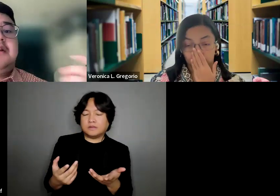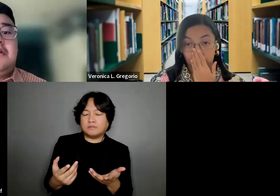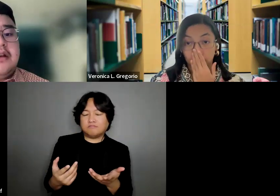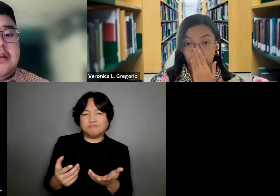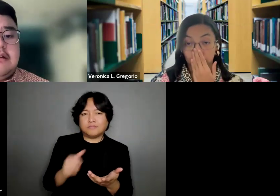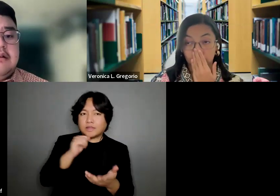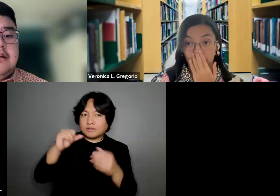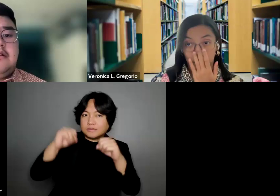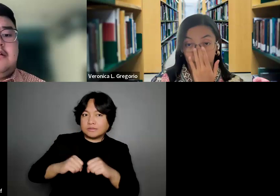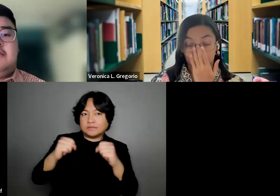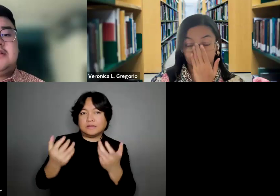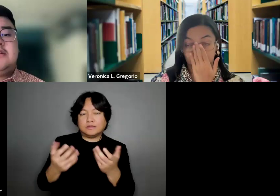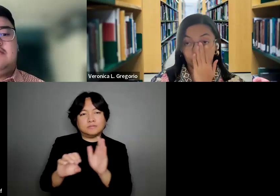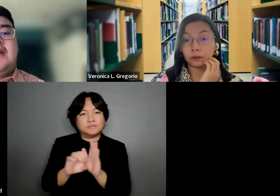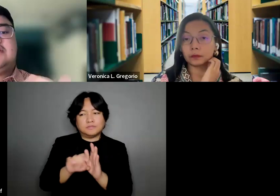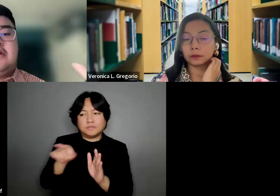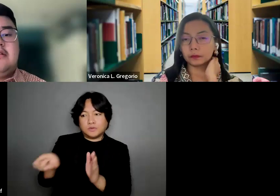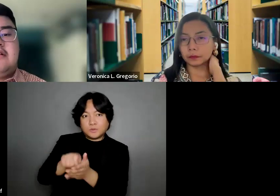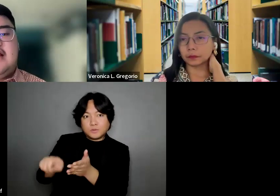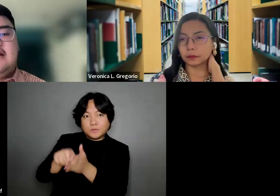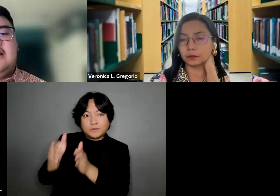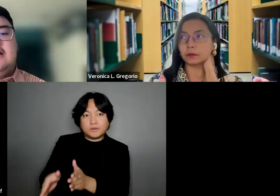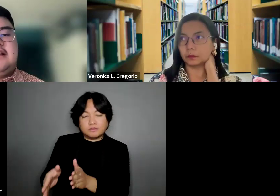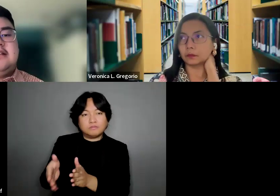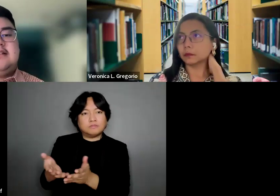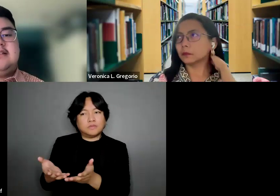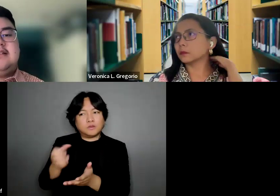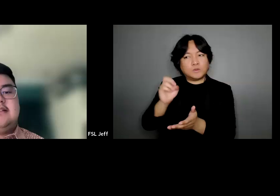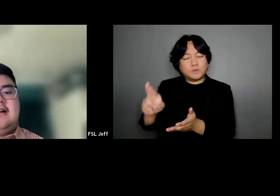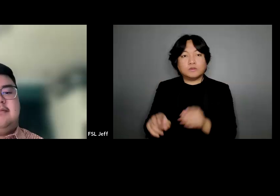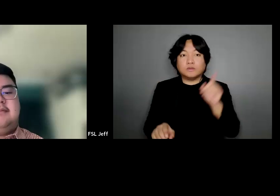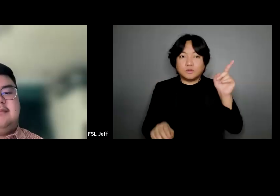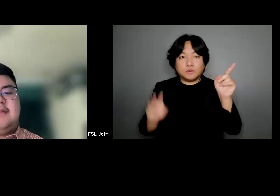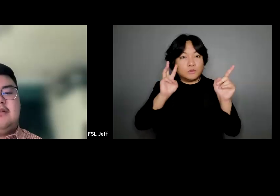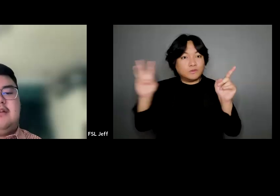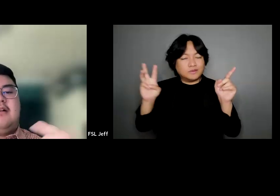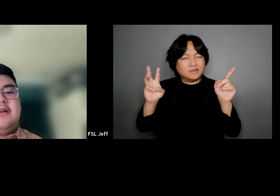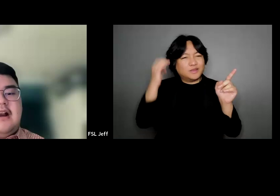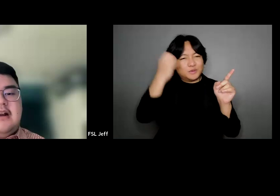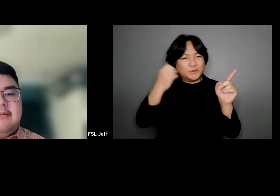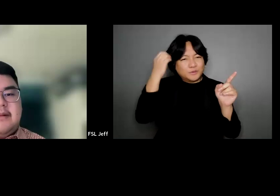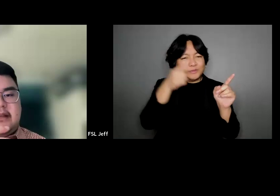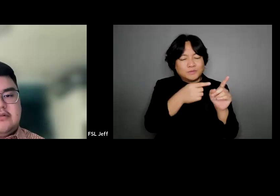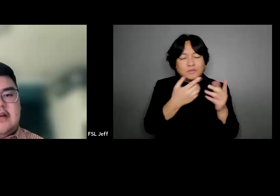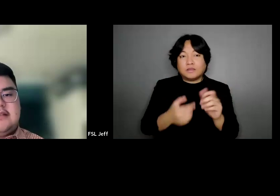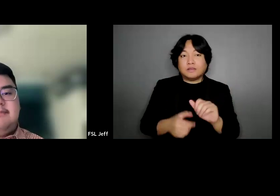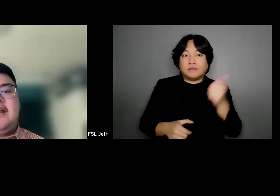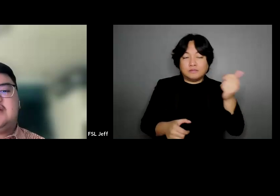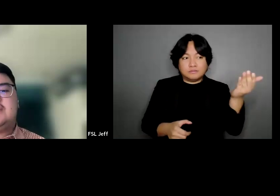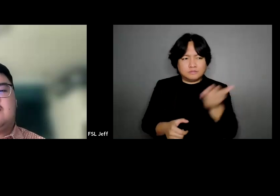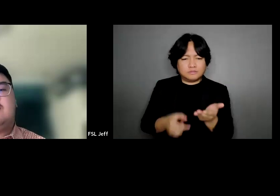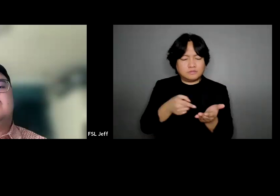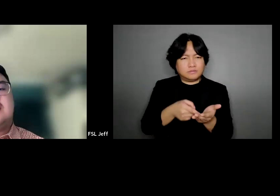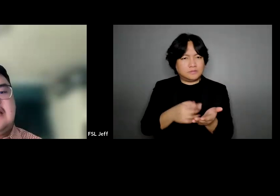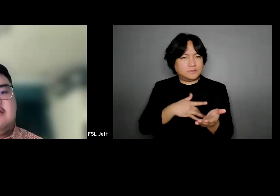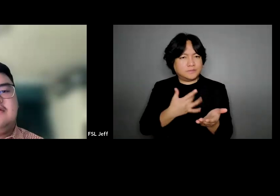this particular category, no, which is Western, right? That is not only arbitrary, but it also